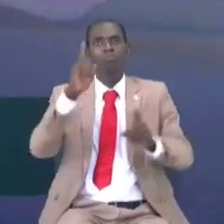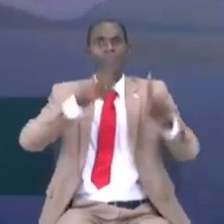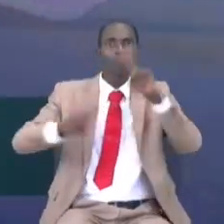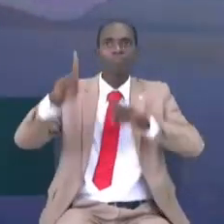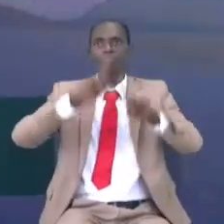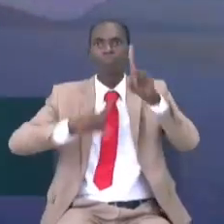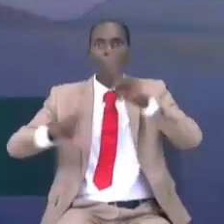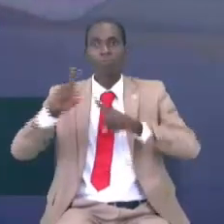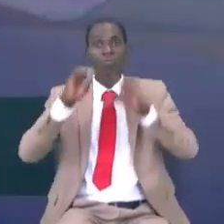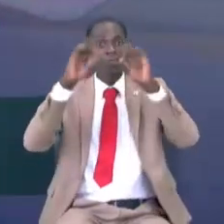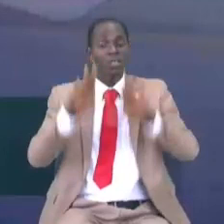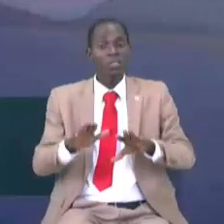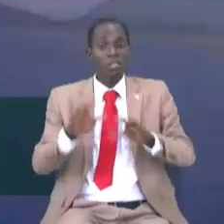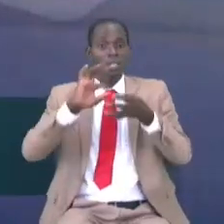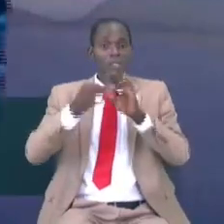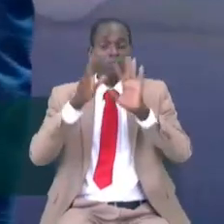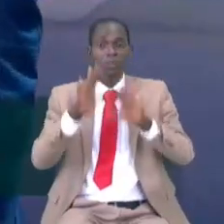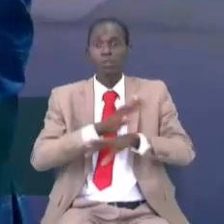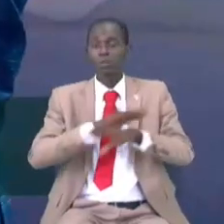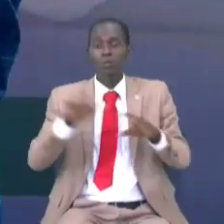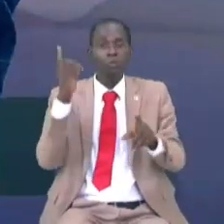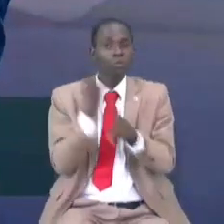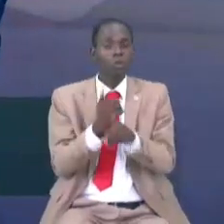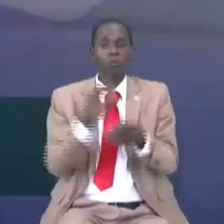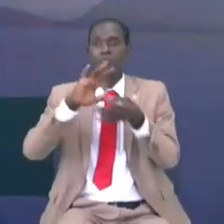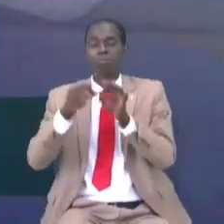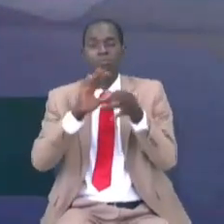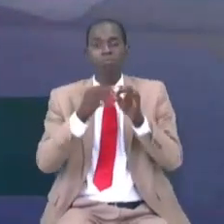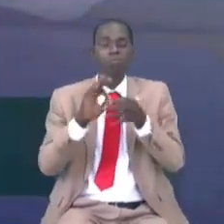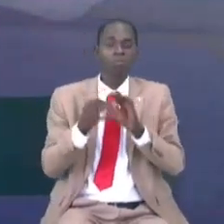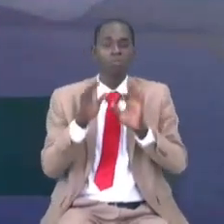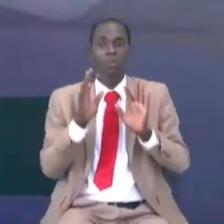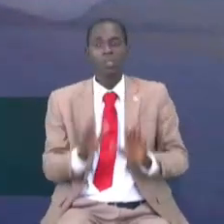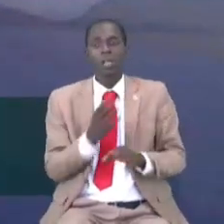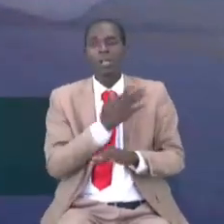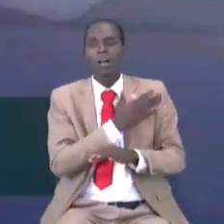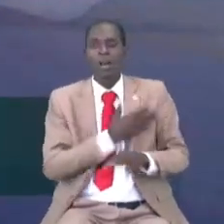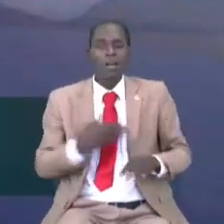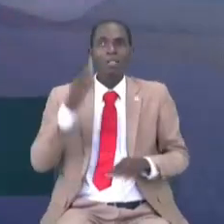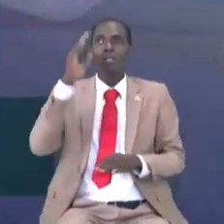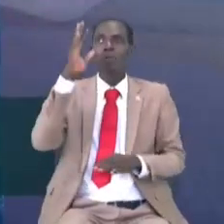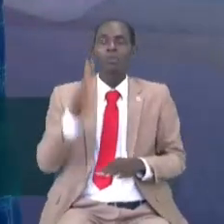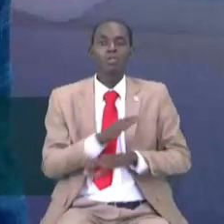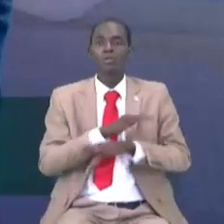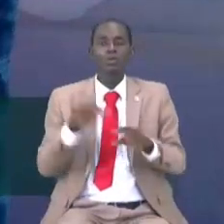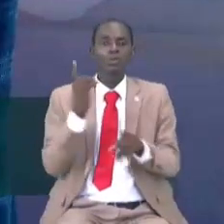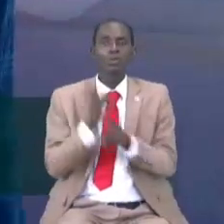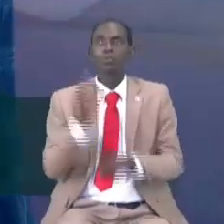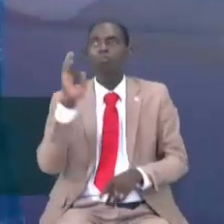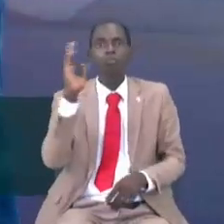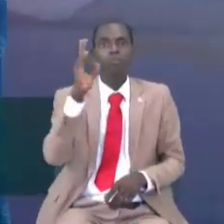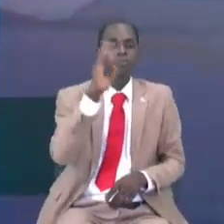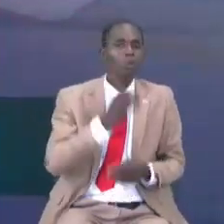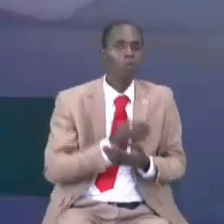preach, and prophets don't just prophesy. There must be a purpose for what we do.